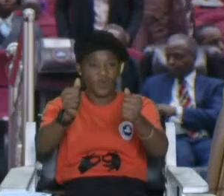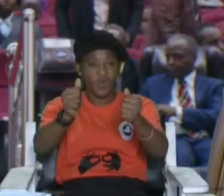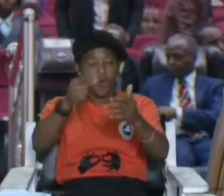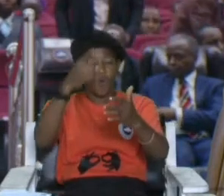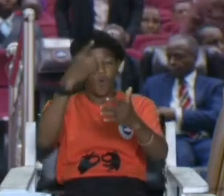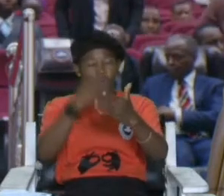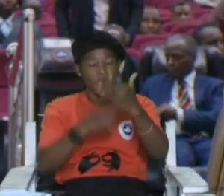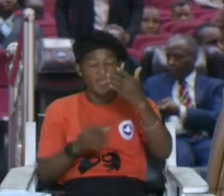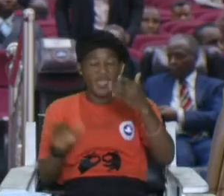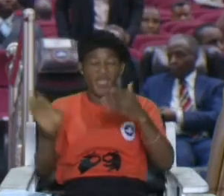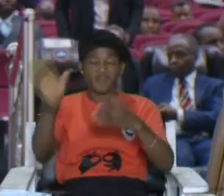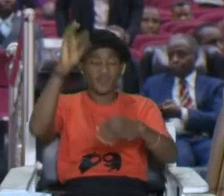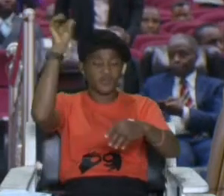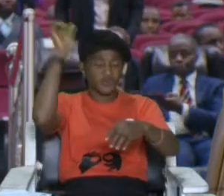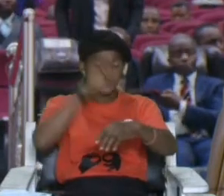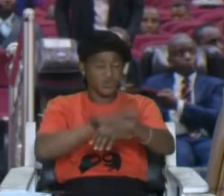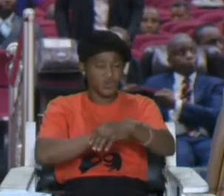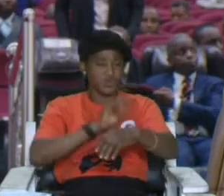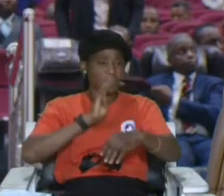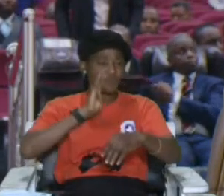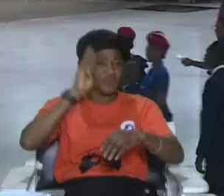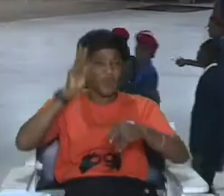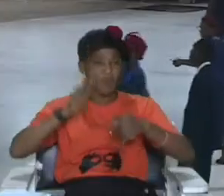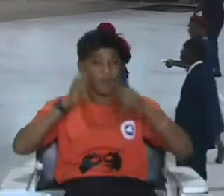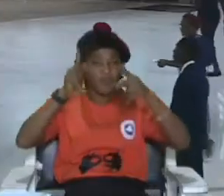whatever you touch will prosper.